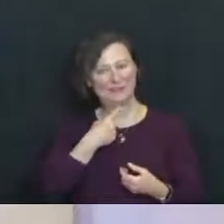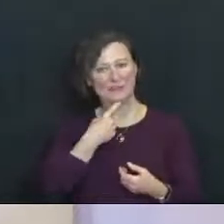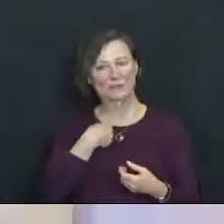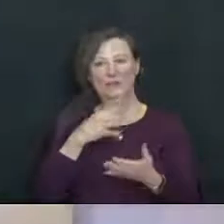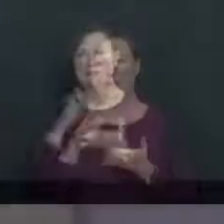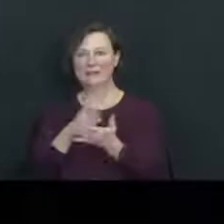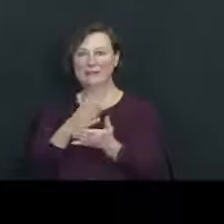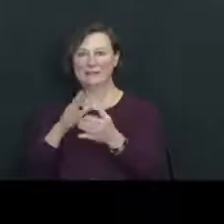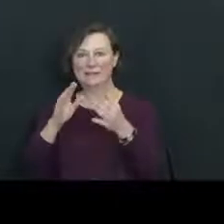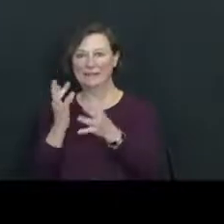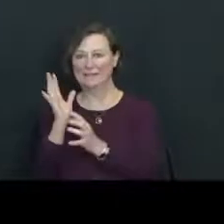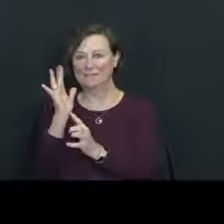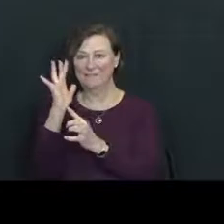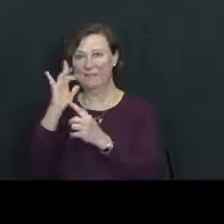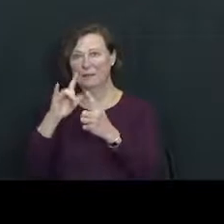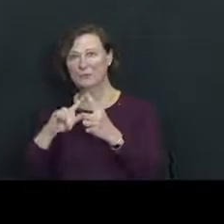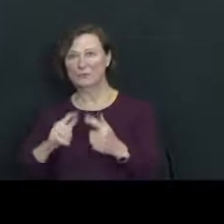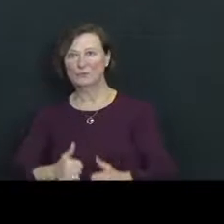into life.